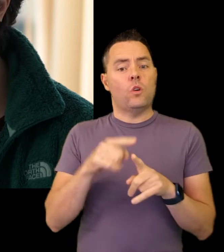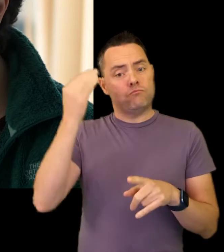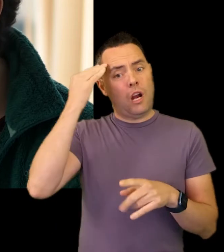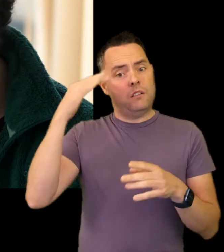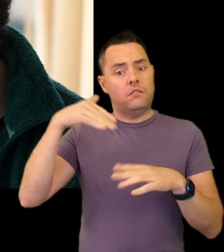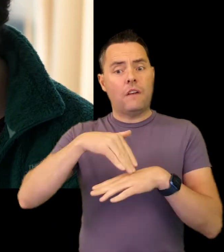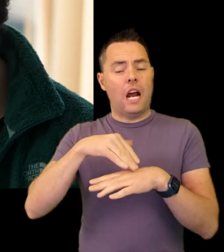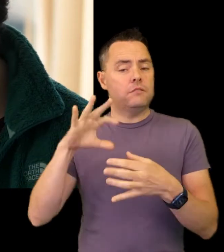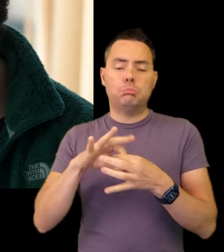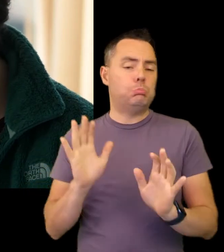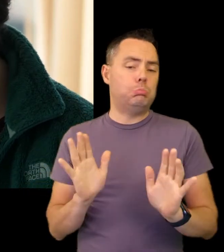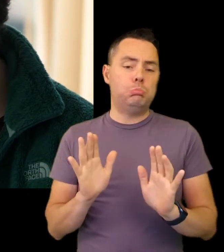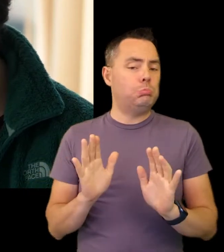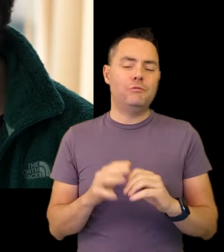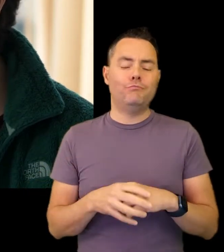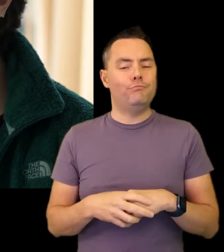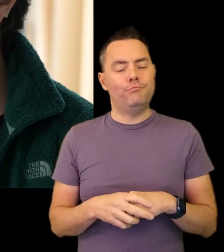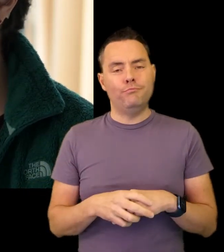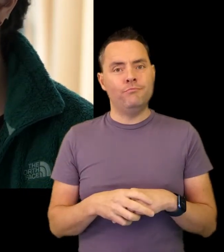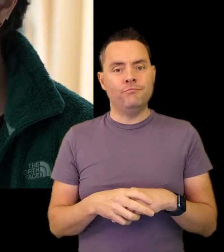my brain's not affected.